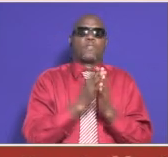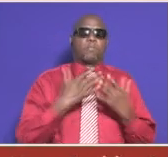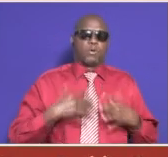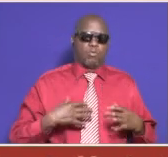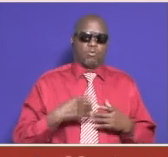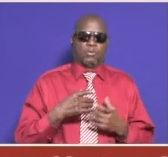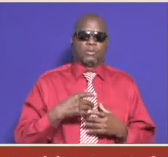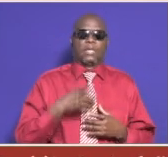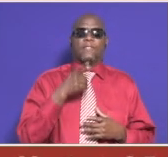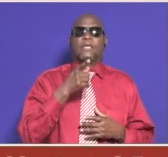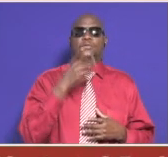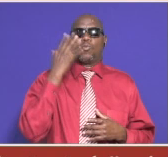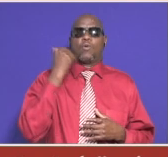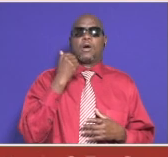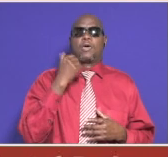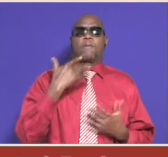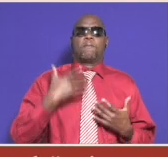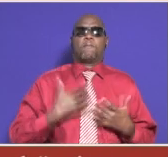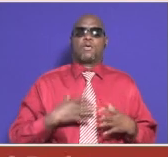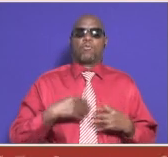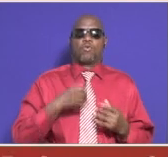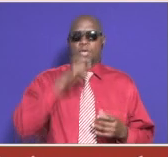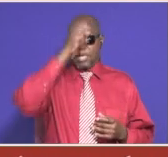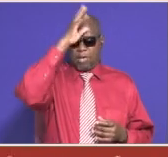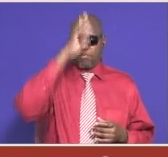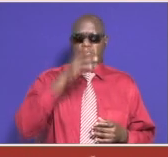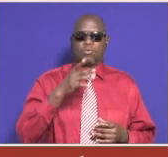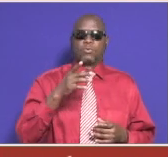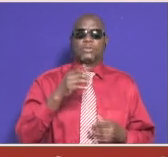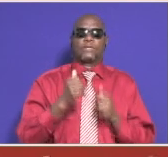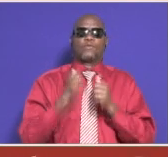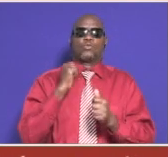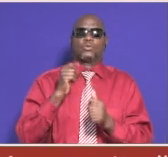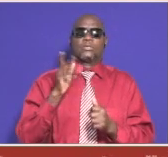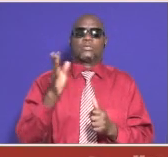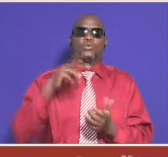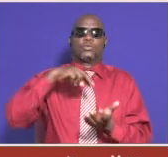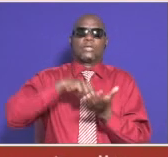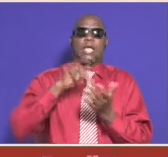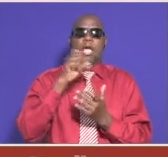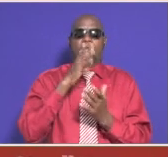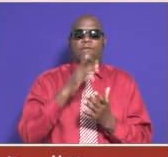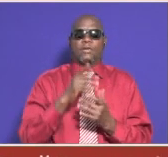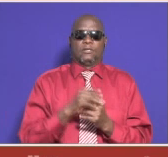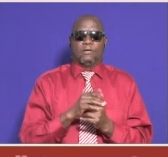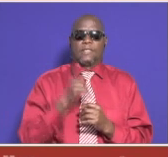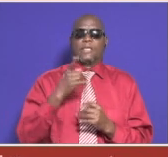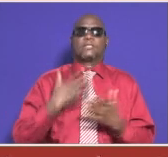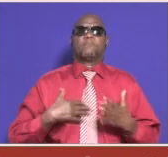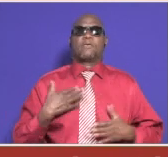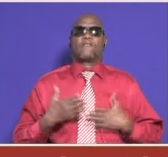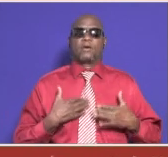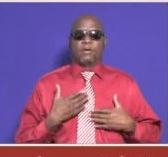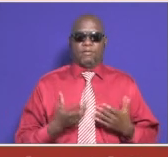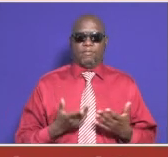of Kiambu resoundingly rejected his bid to be their governor, Mr. Speaker. It's because of this kind of habit, the kind of